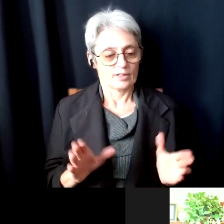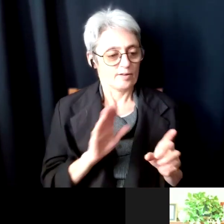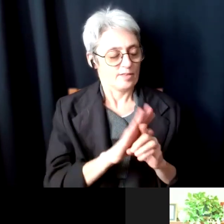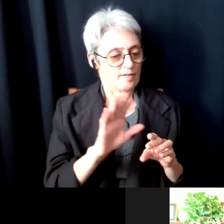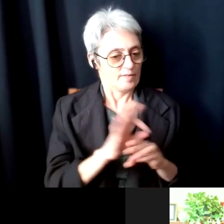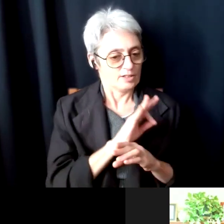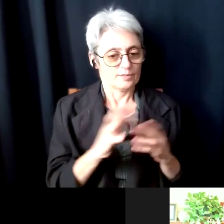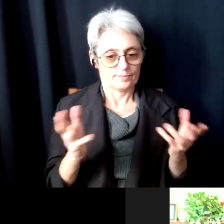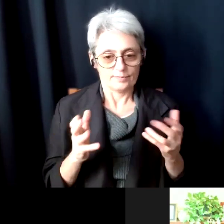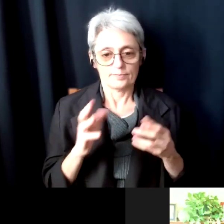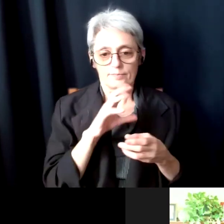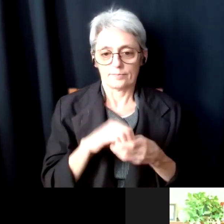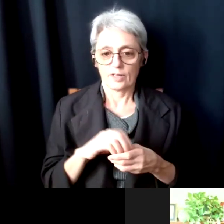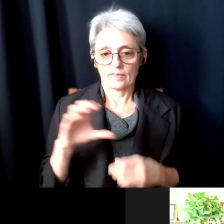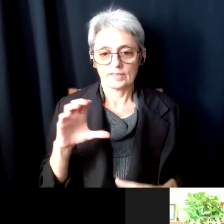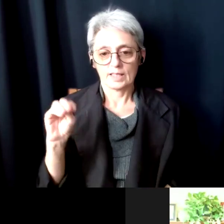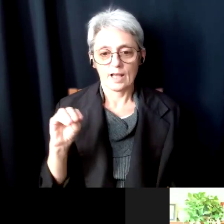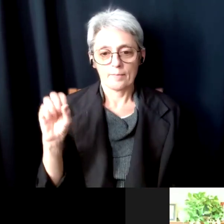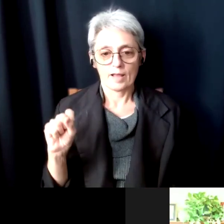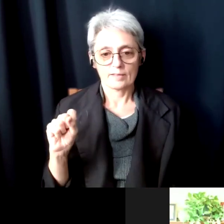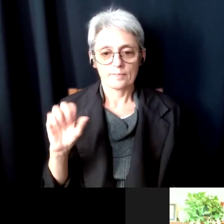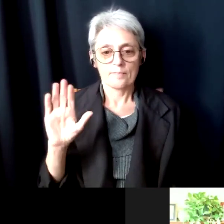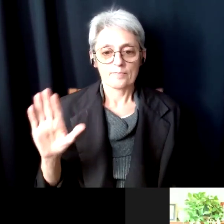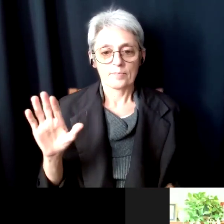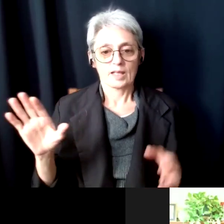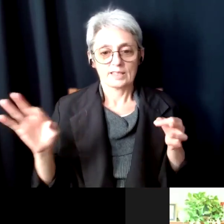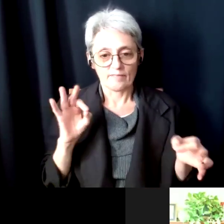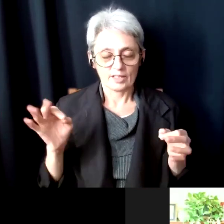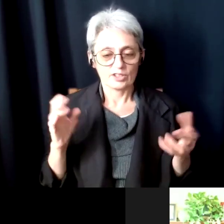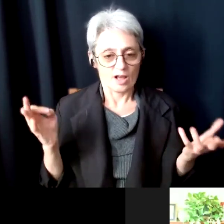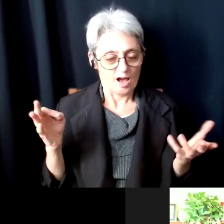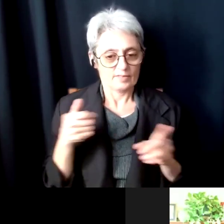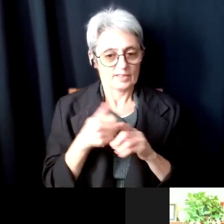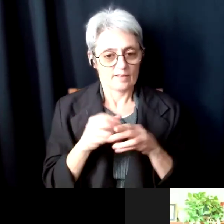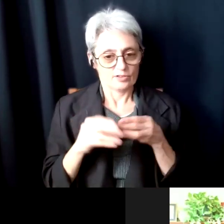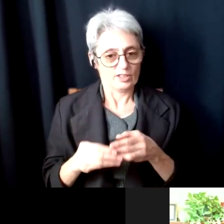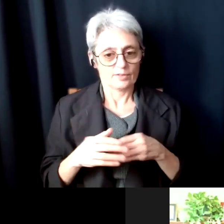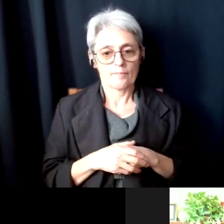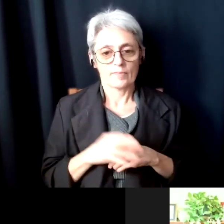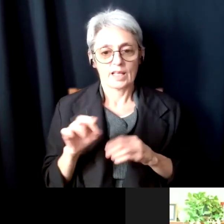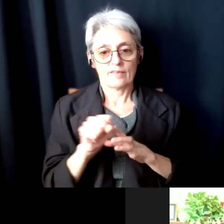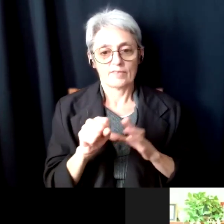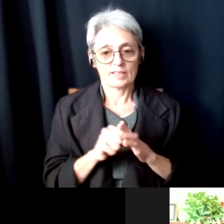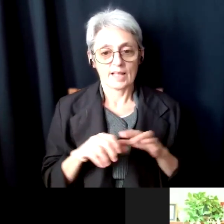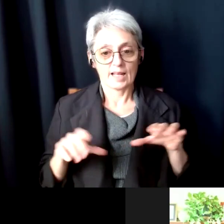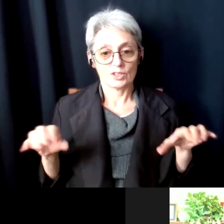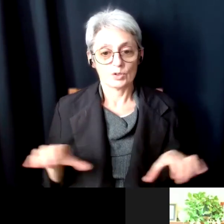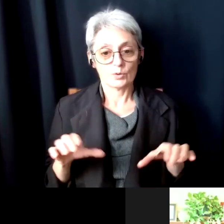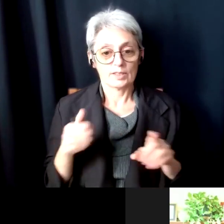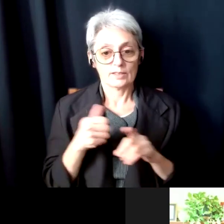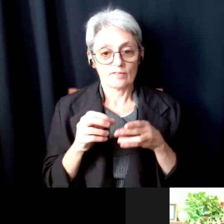of CMS's definition of self-direction. If a state is doing self-direction, they have to provide